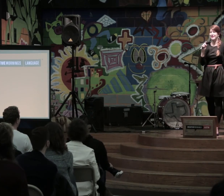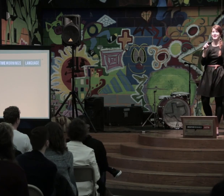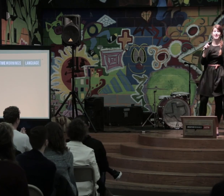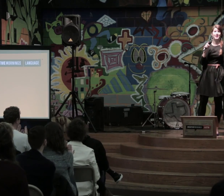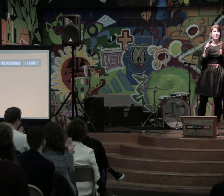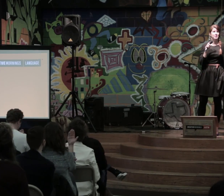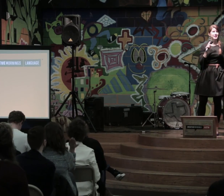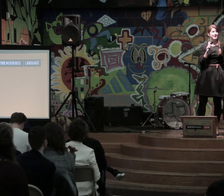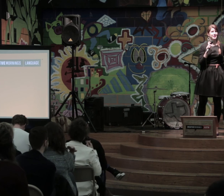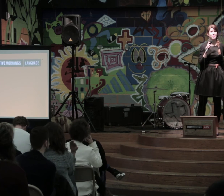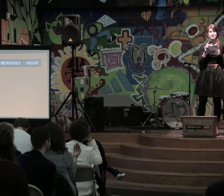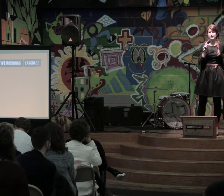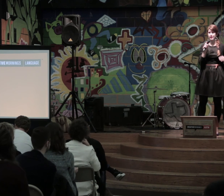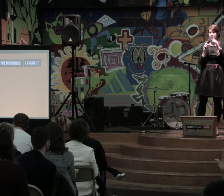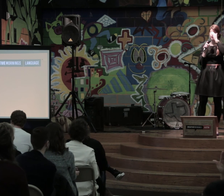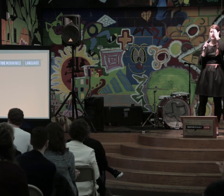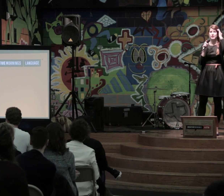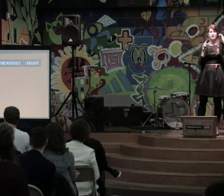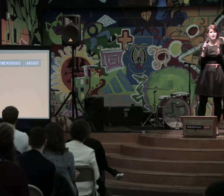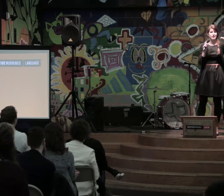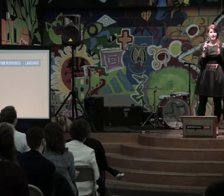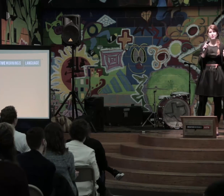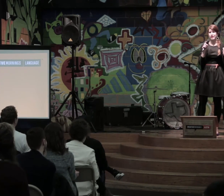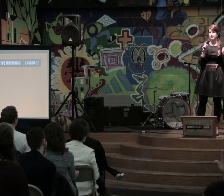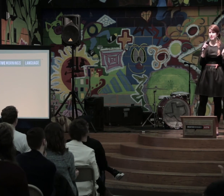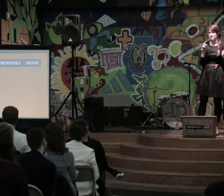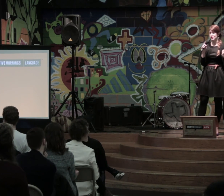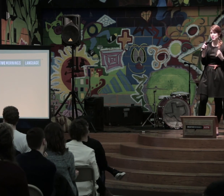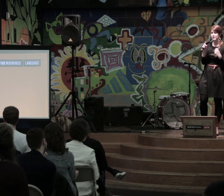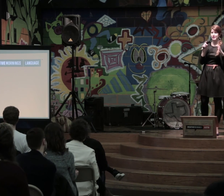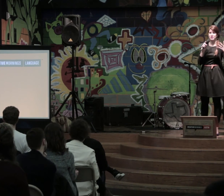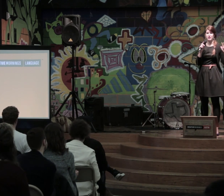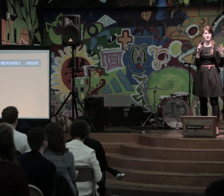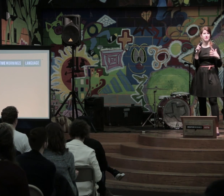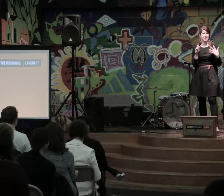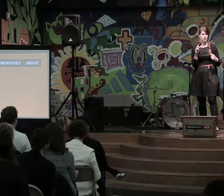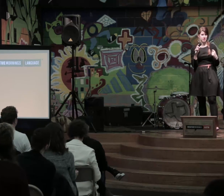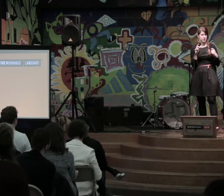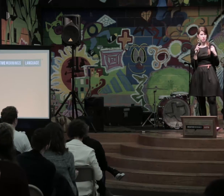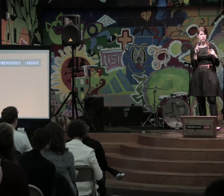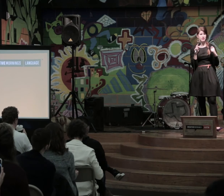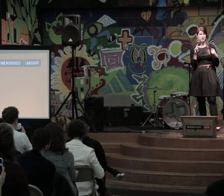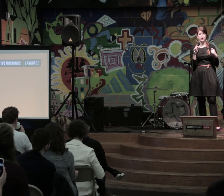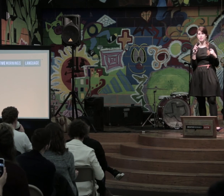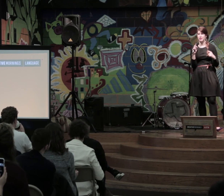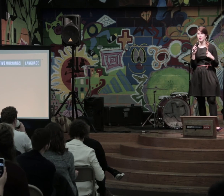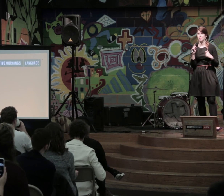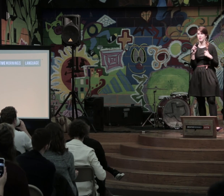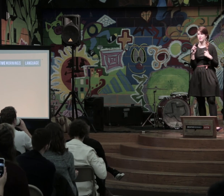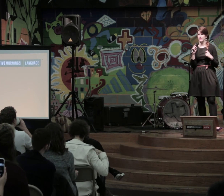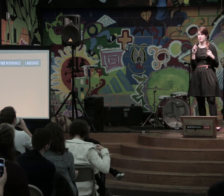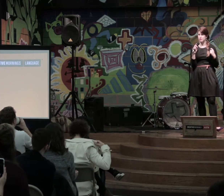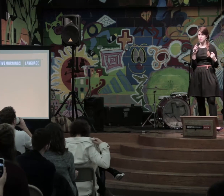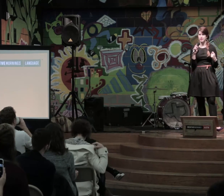All right. It's kind of funny getting ready for this, and this whole week I've been feeling a little anxious, and I just could not quite